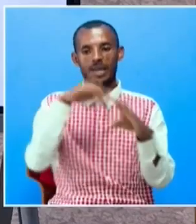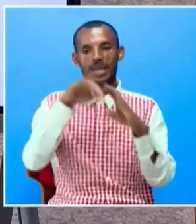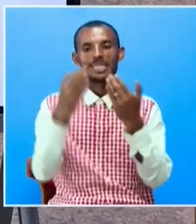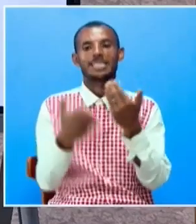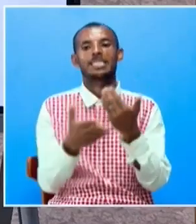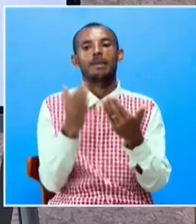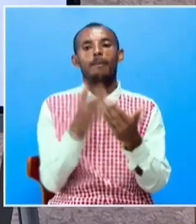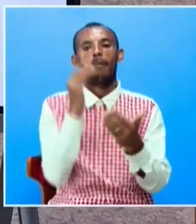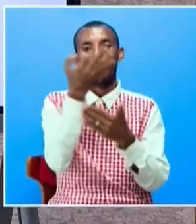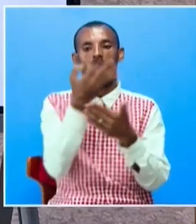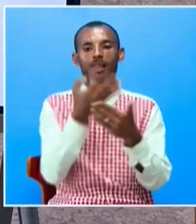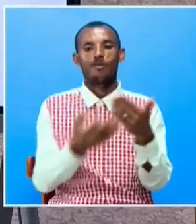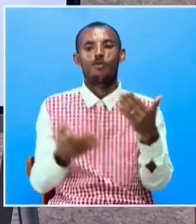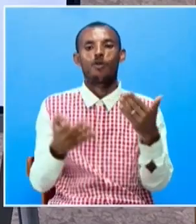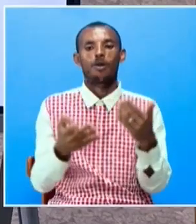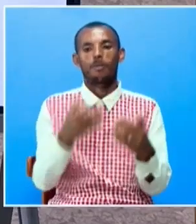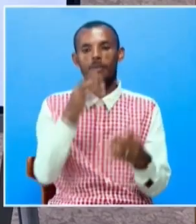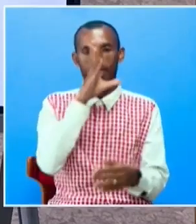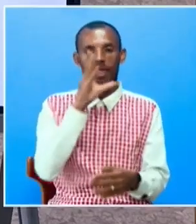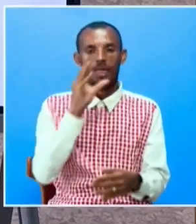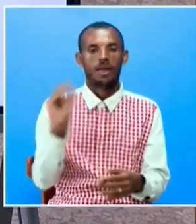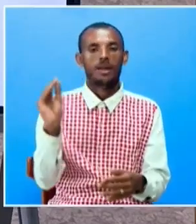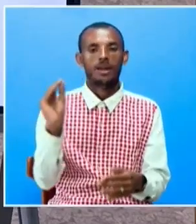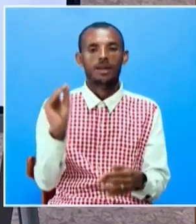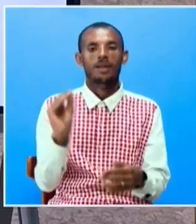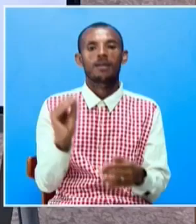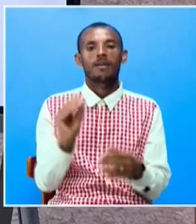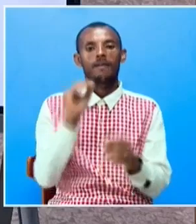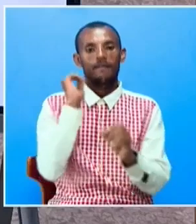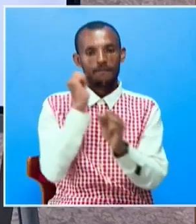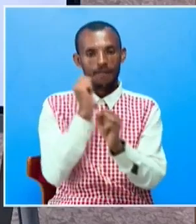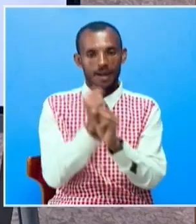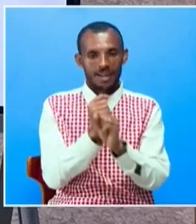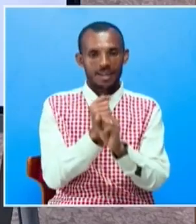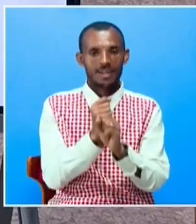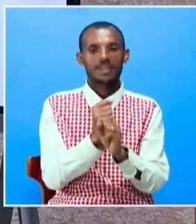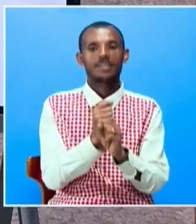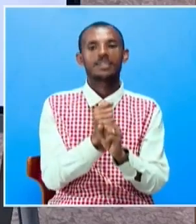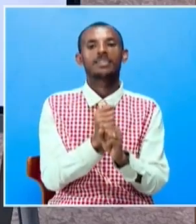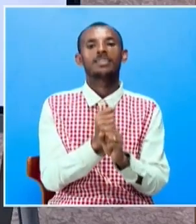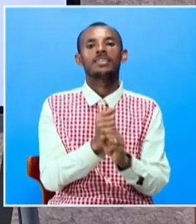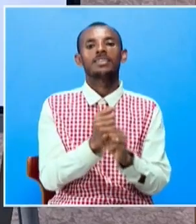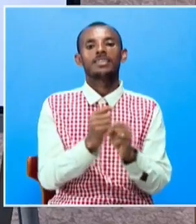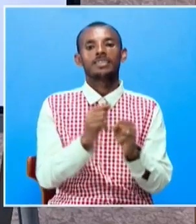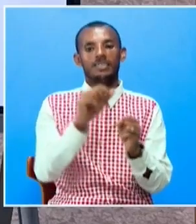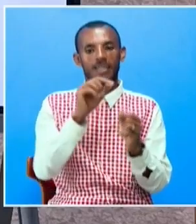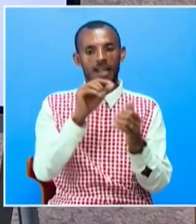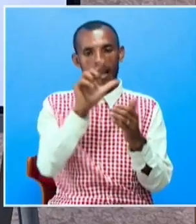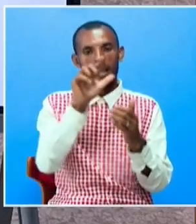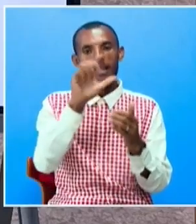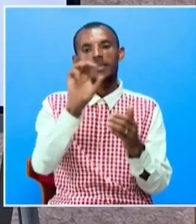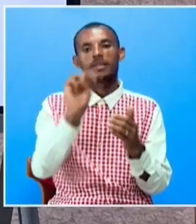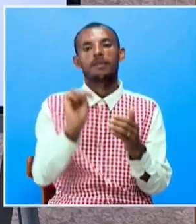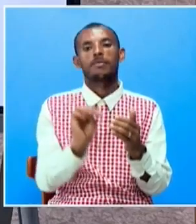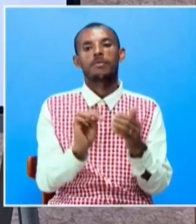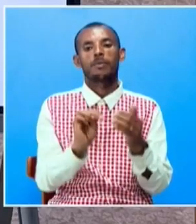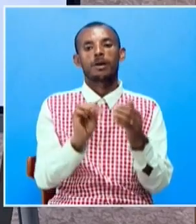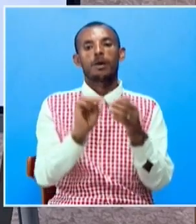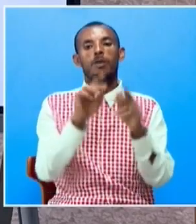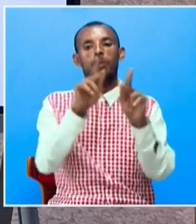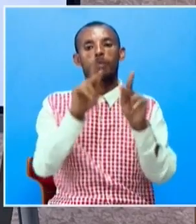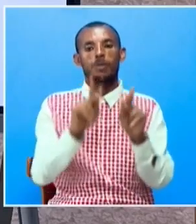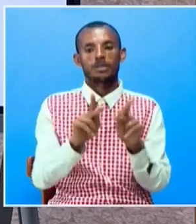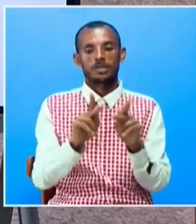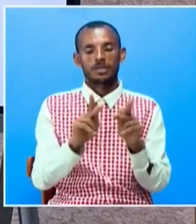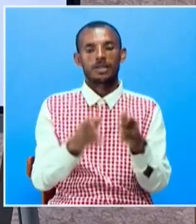simplest form and find the missing term in proportion. So,